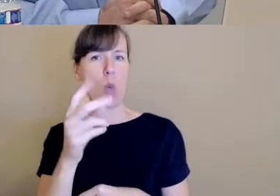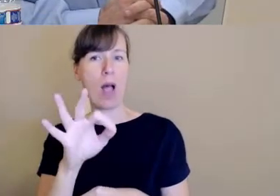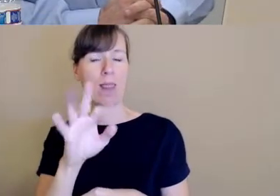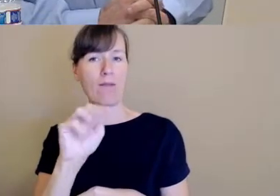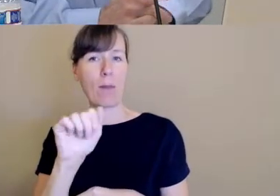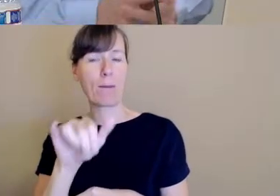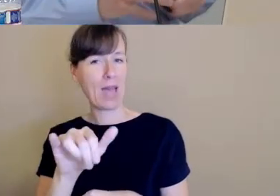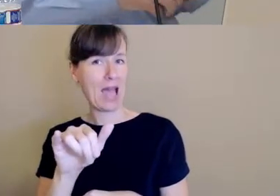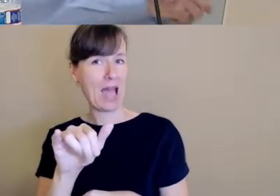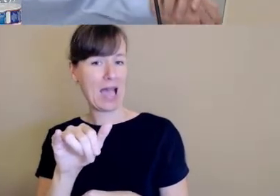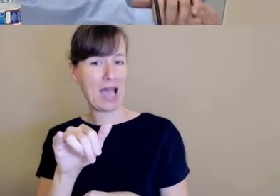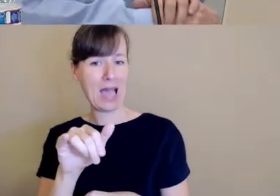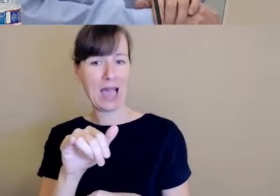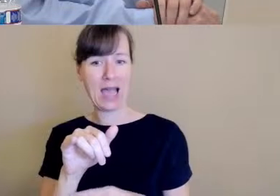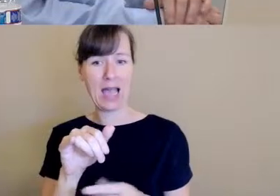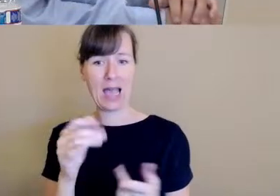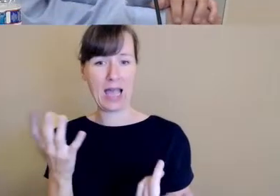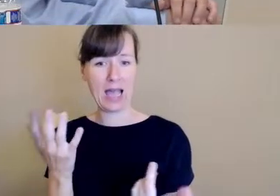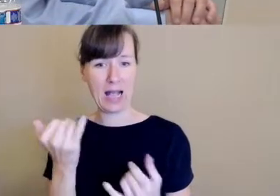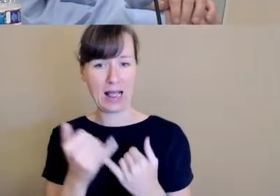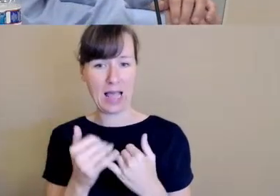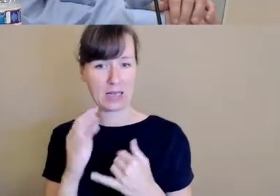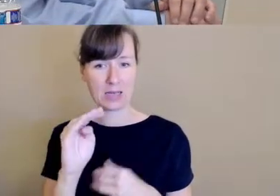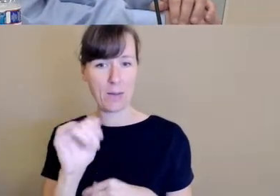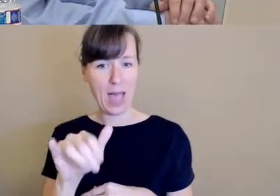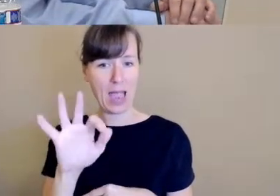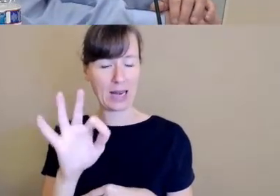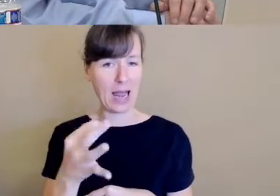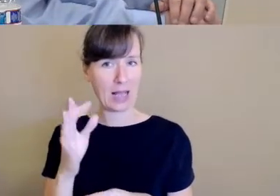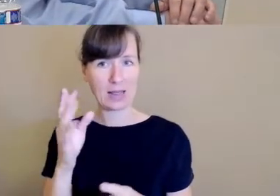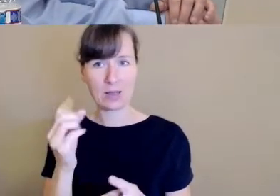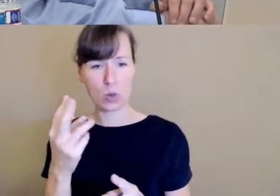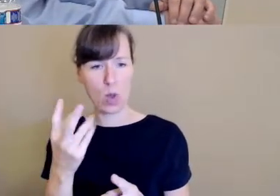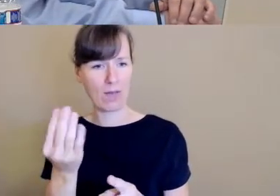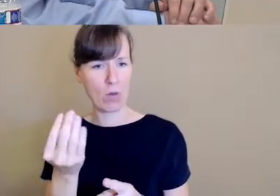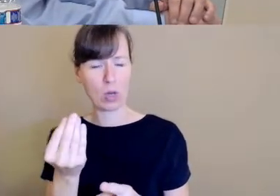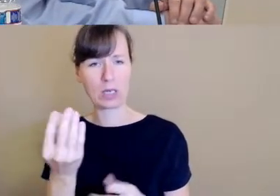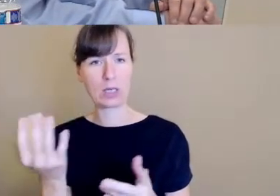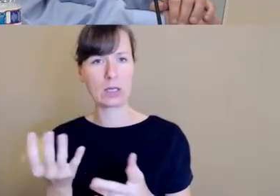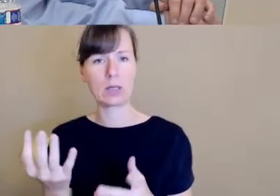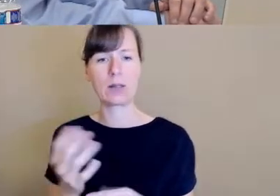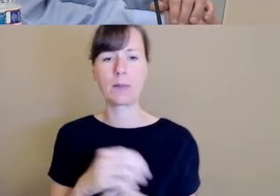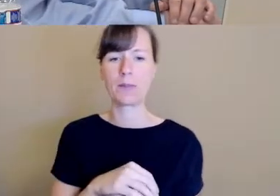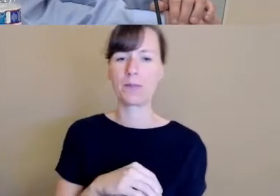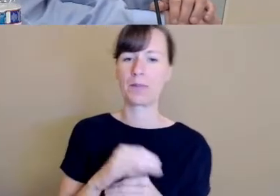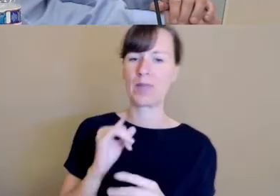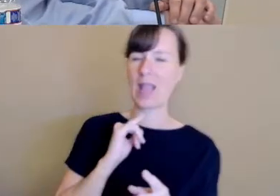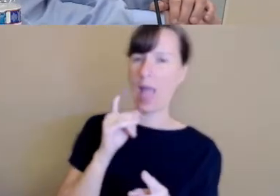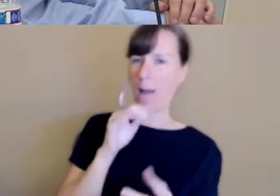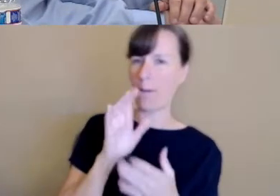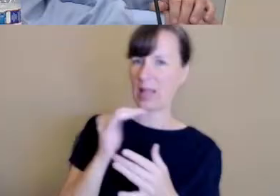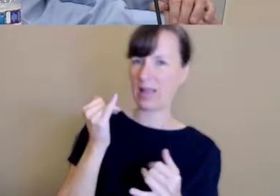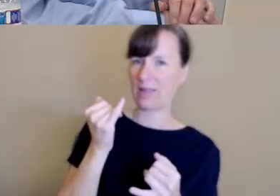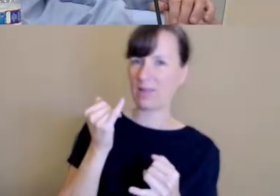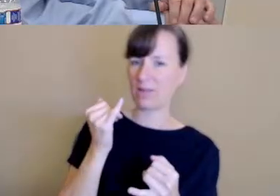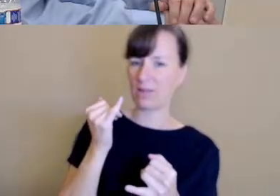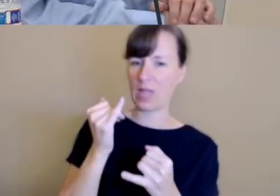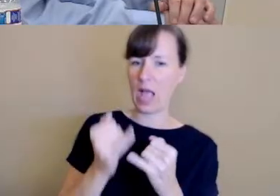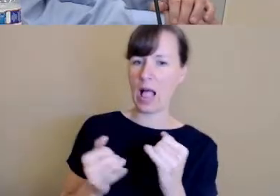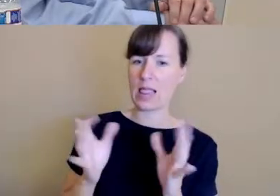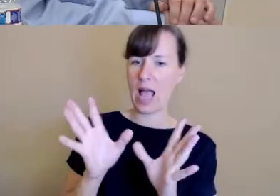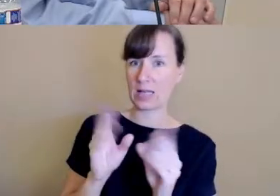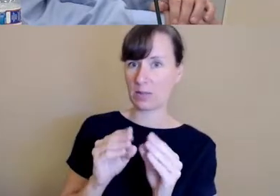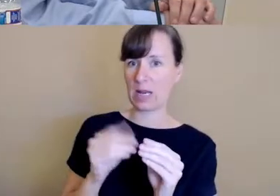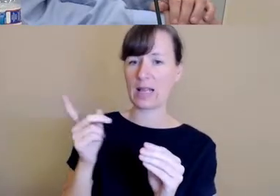last, 9th, 12th, 14th? I can't remember. I believe at the last meeting, they indicated the end of May at this point. Okay.